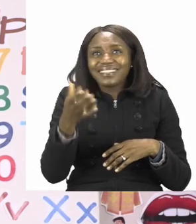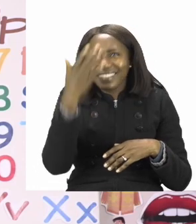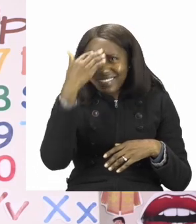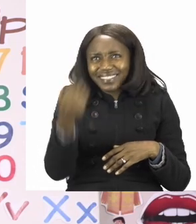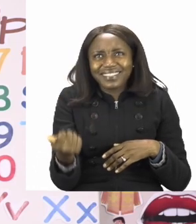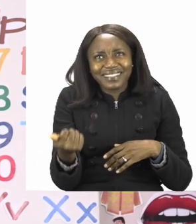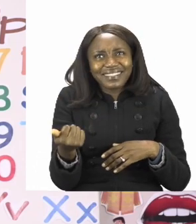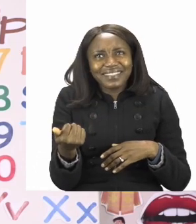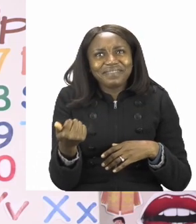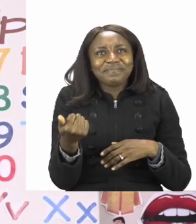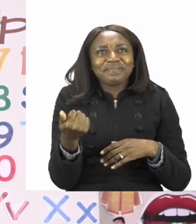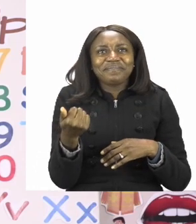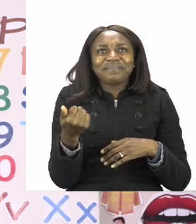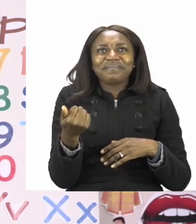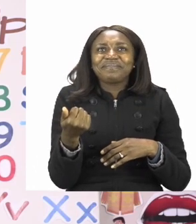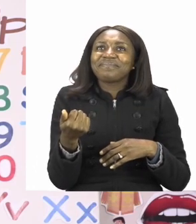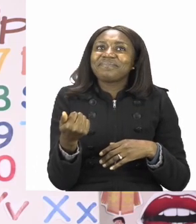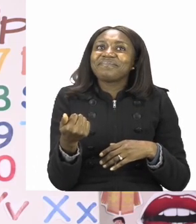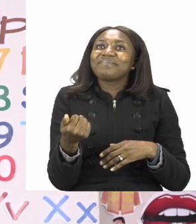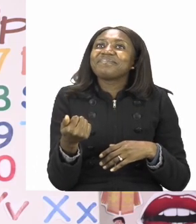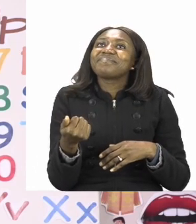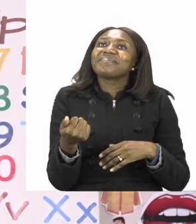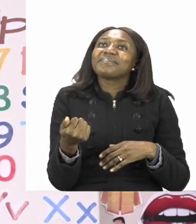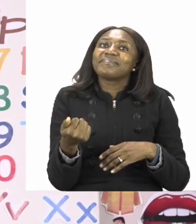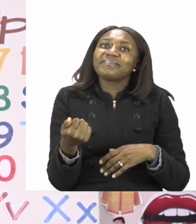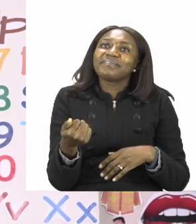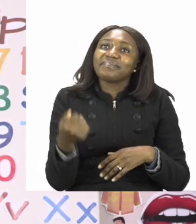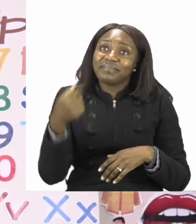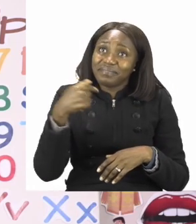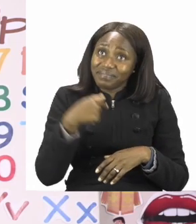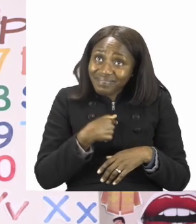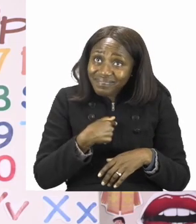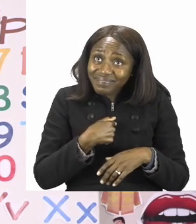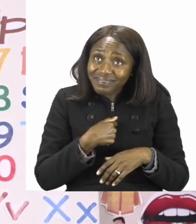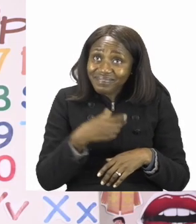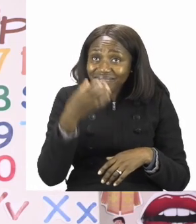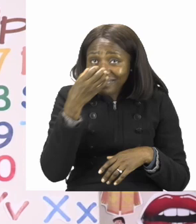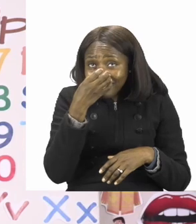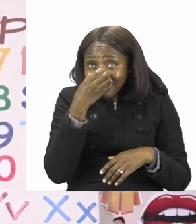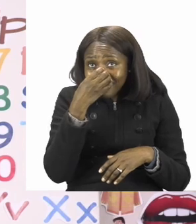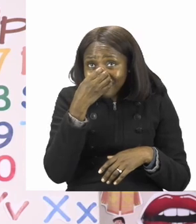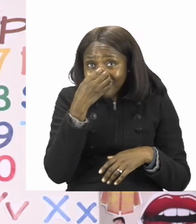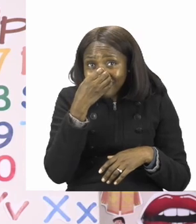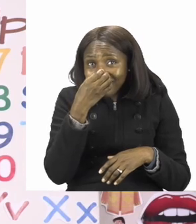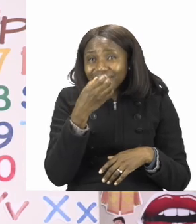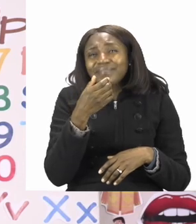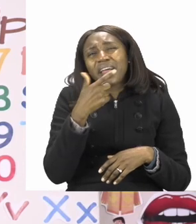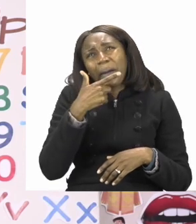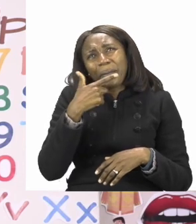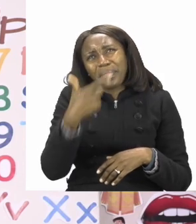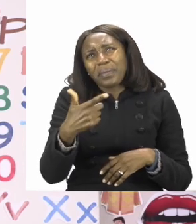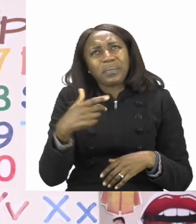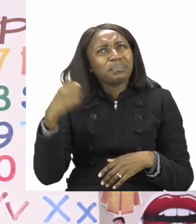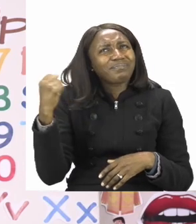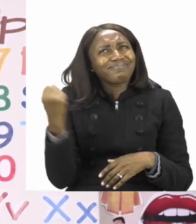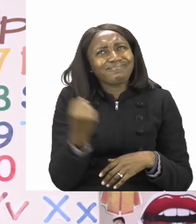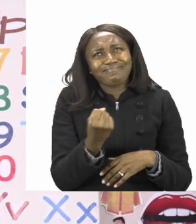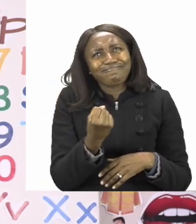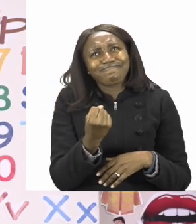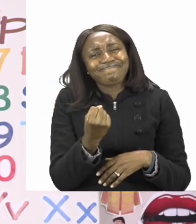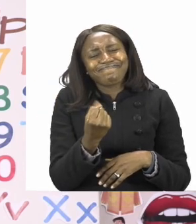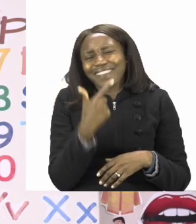Hello, Zoshi. So, from Zoshi and I, we would like to say thank you for joining